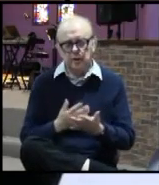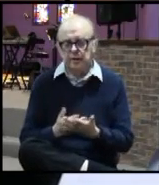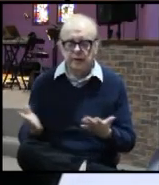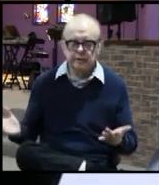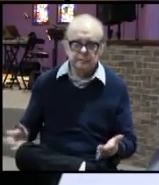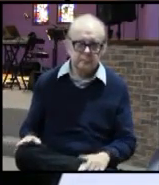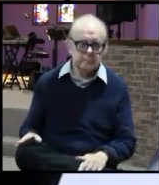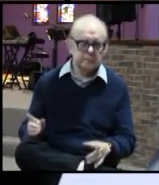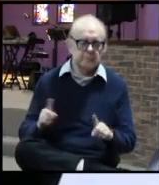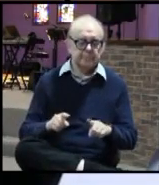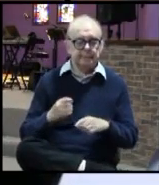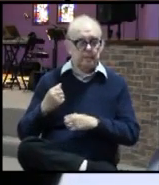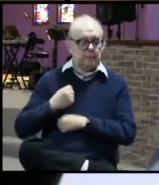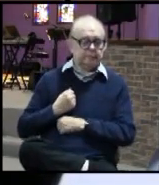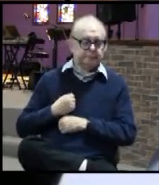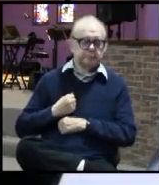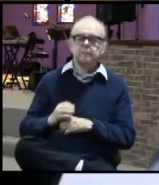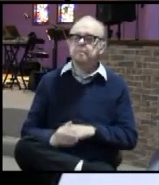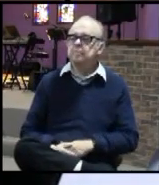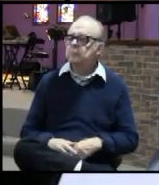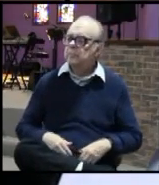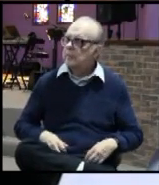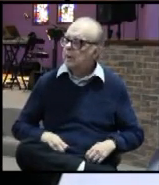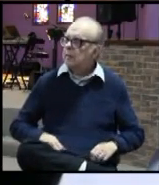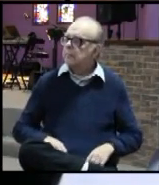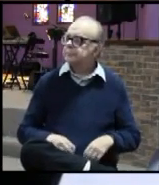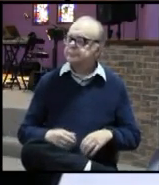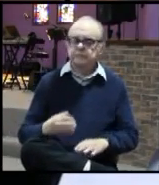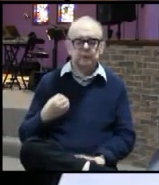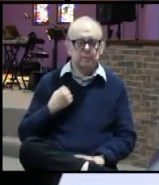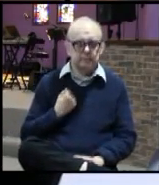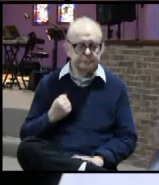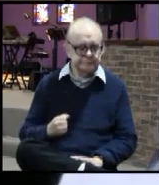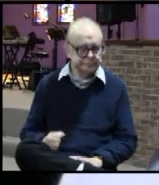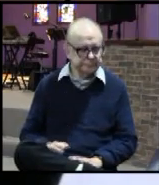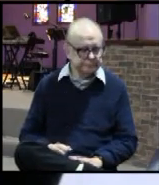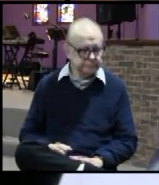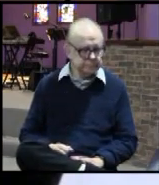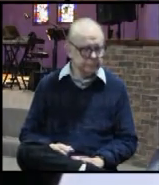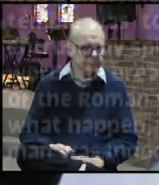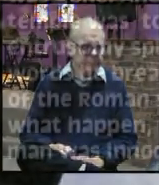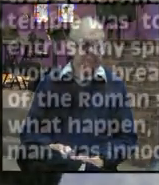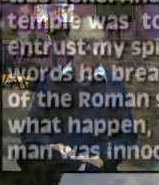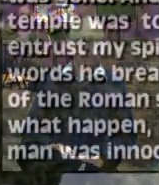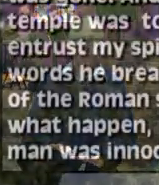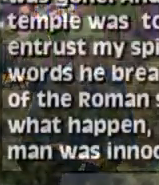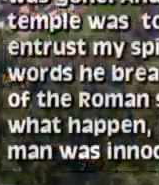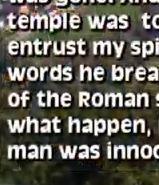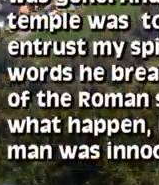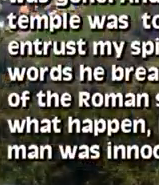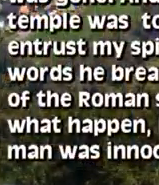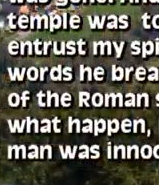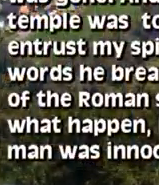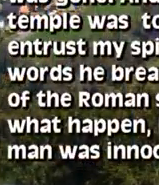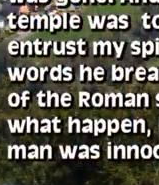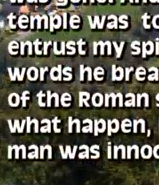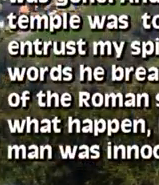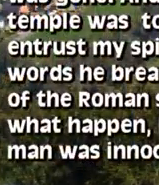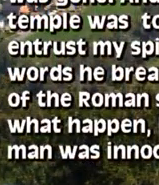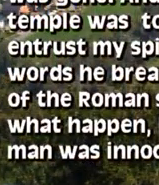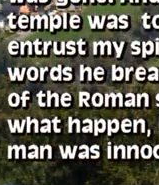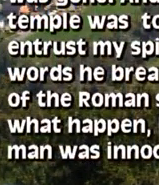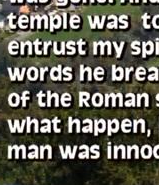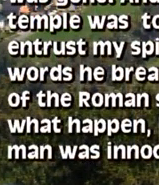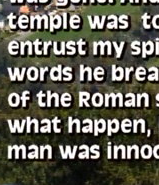It says when the captain of the Roman soldiers, handling the execution, saw what had happened, he